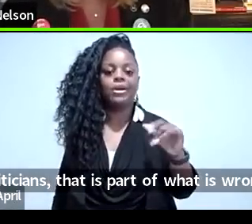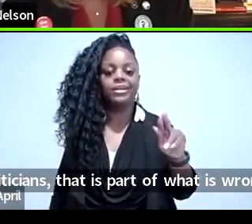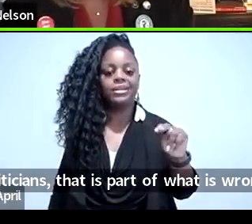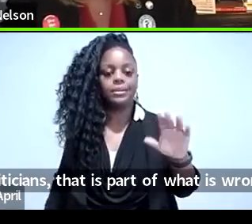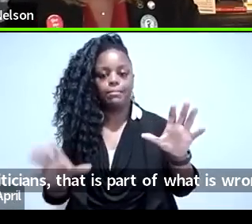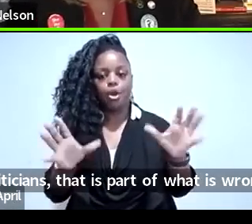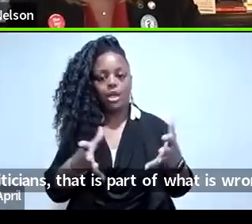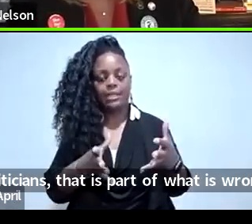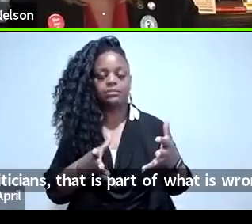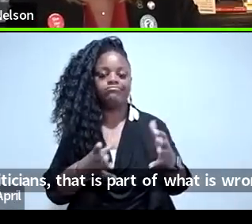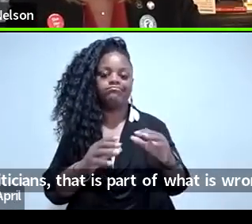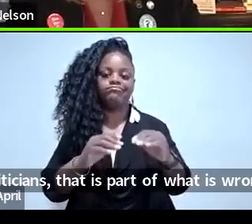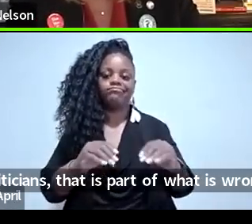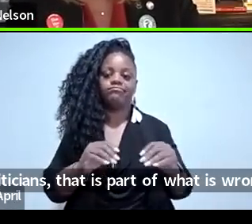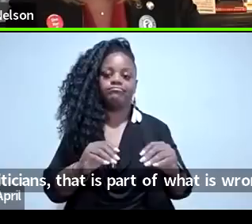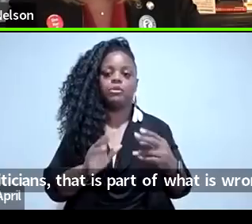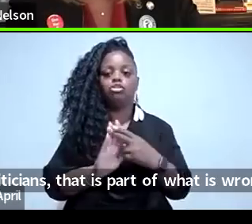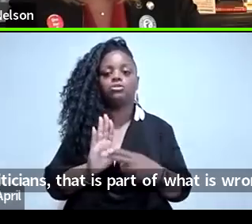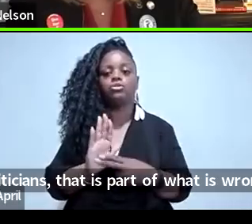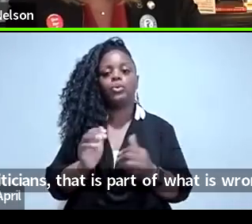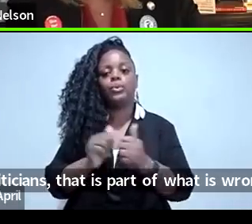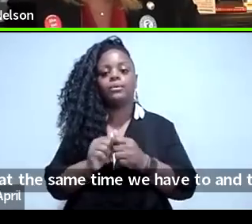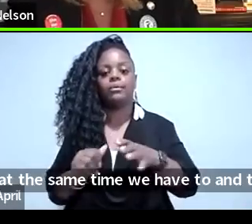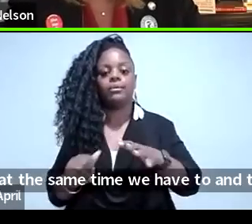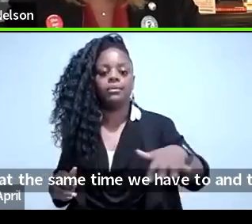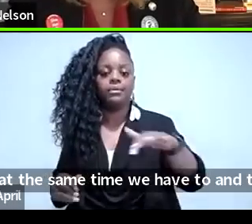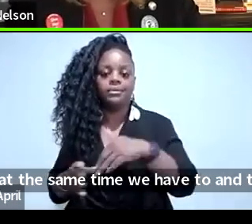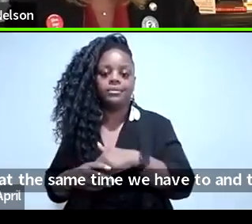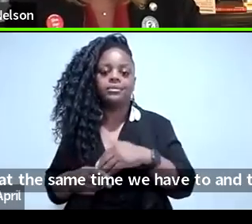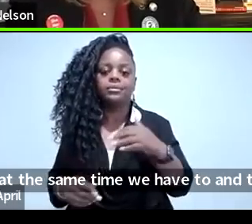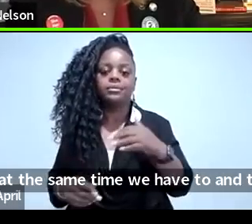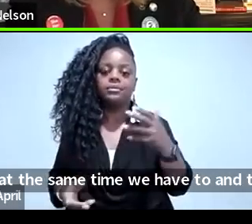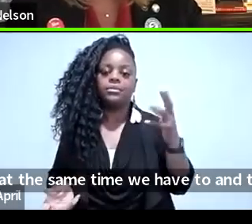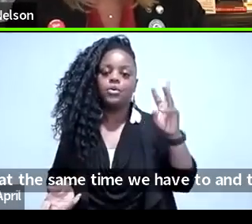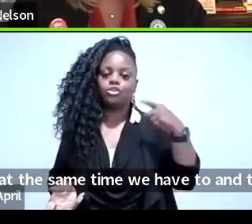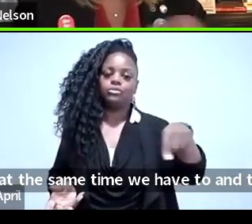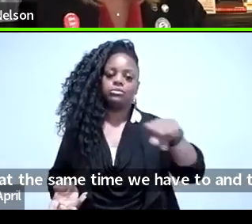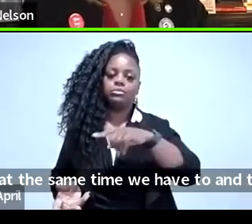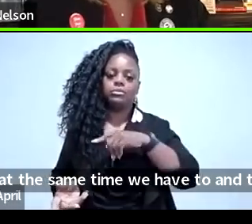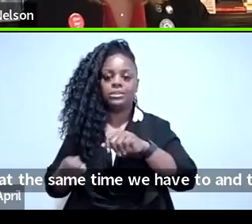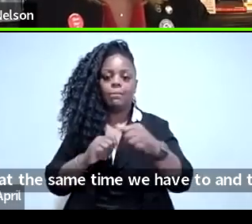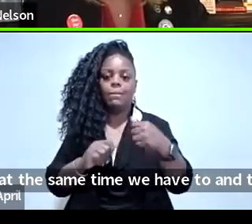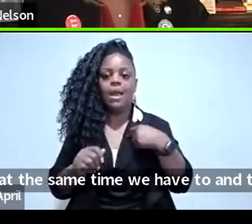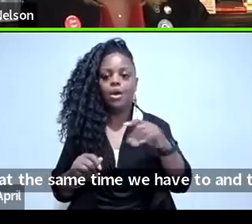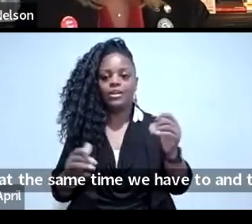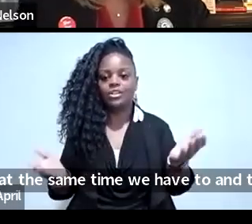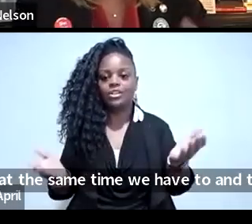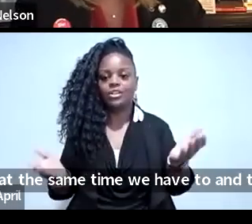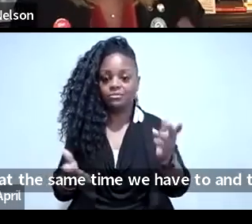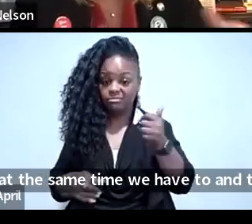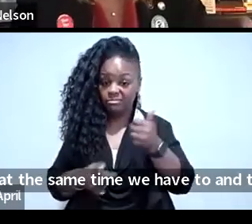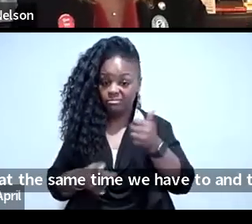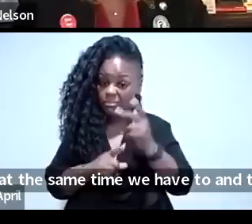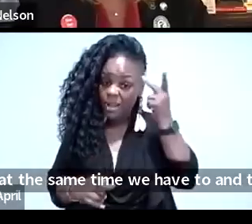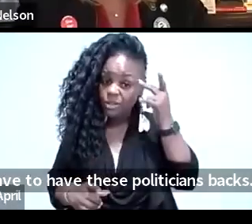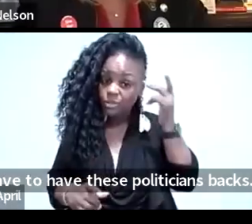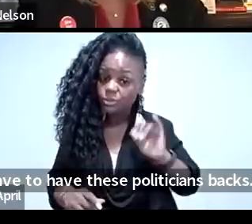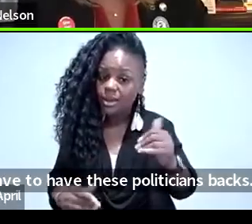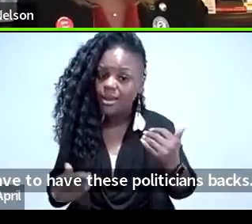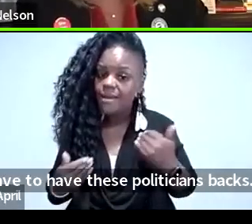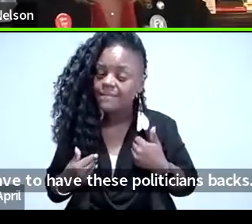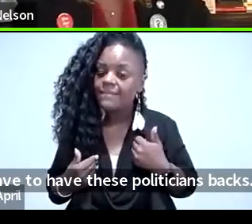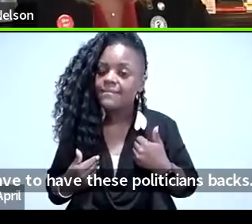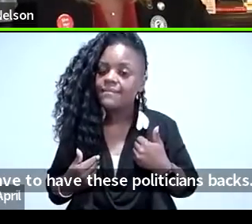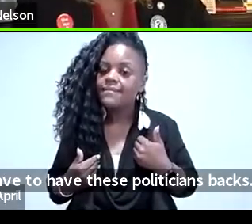out here, we have to have these politicians' backs. And by that, I mean holding them accountable. So making it